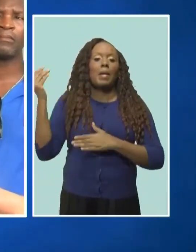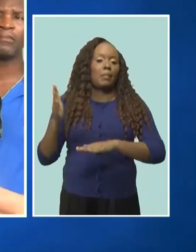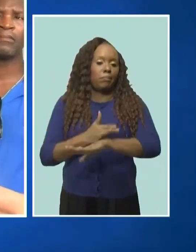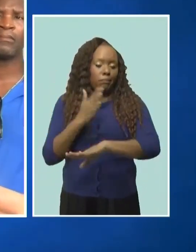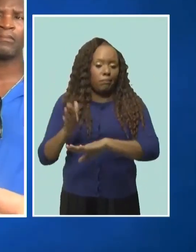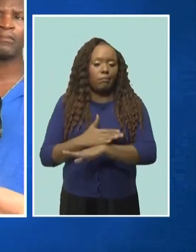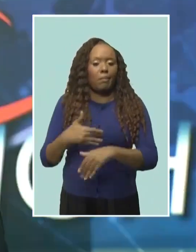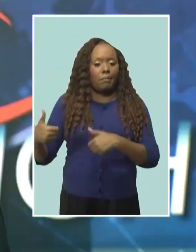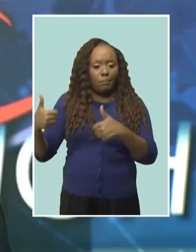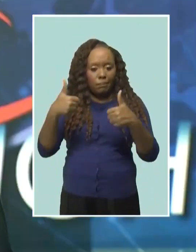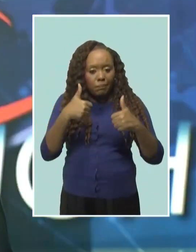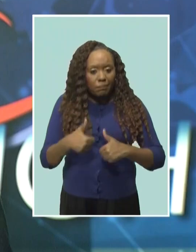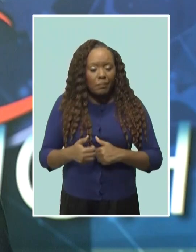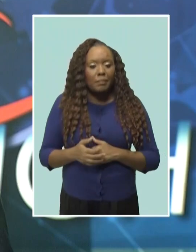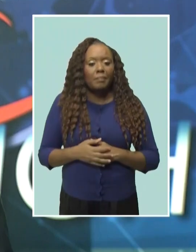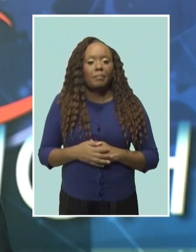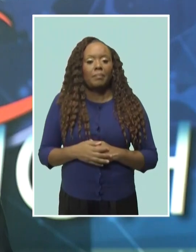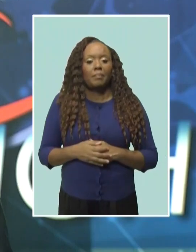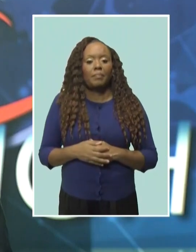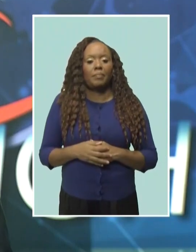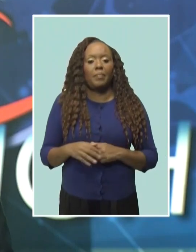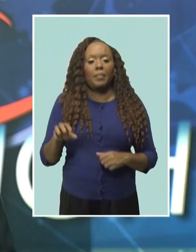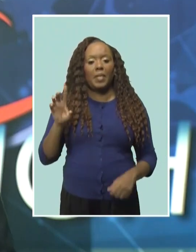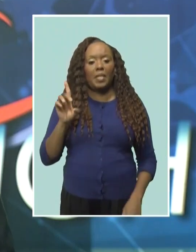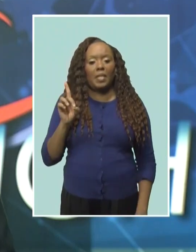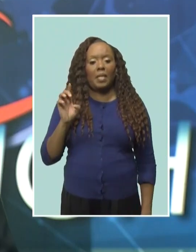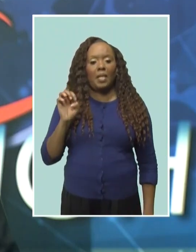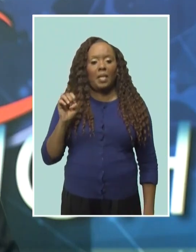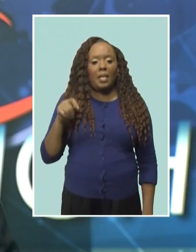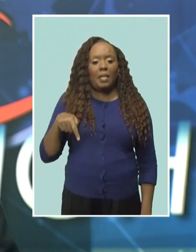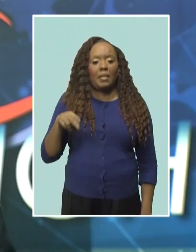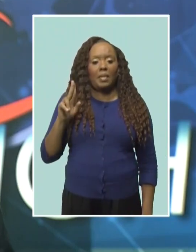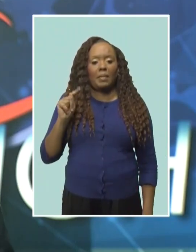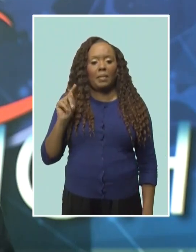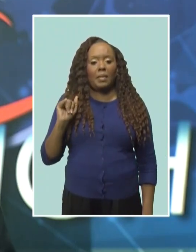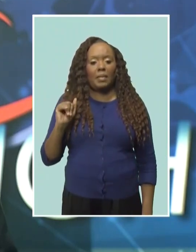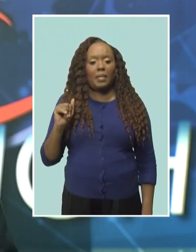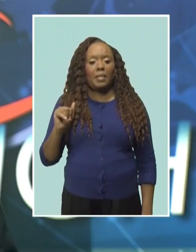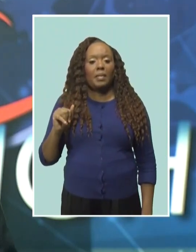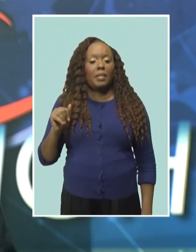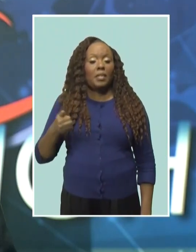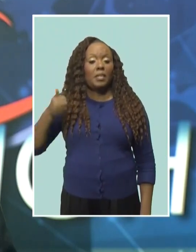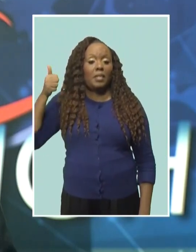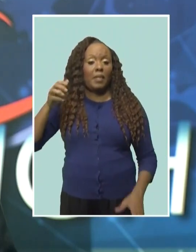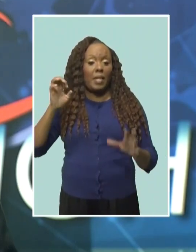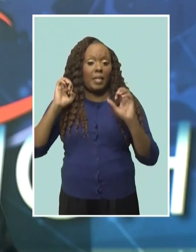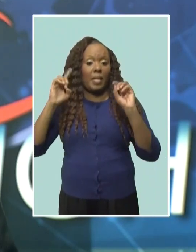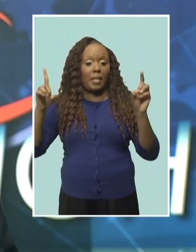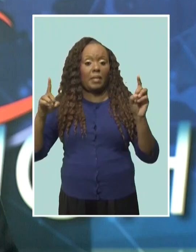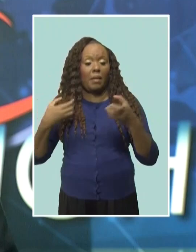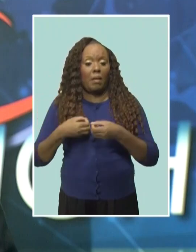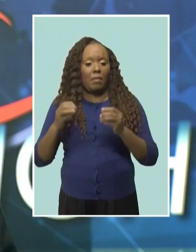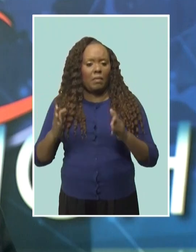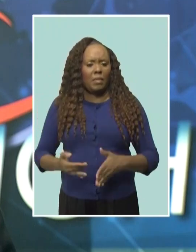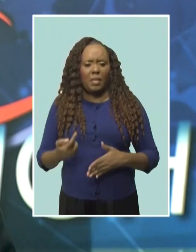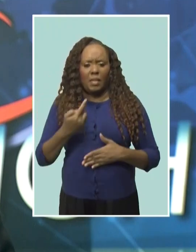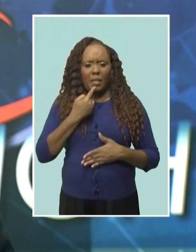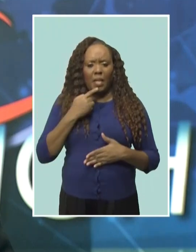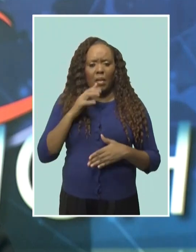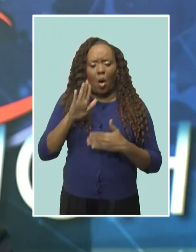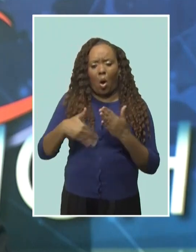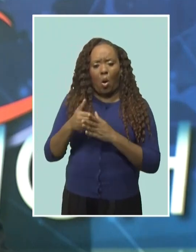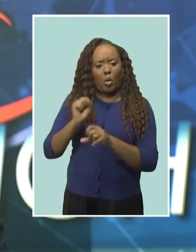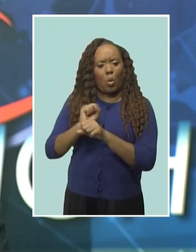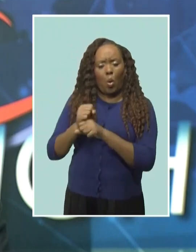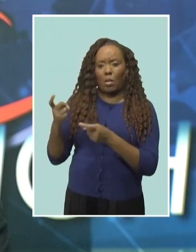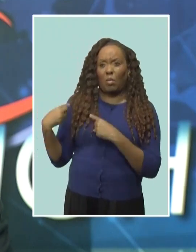learning to continue. Deputy Chief Education Officer Glenn Price says they are satisfied with work done to date and gives the